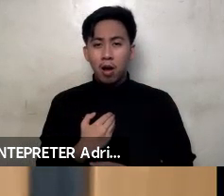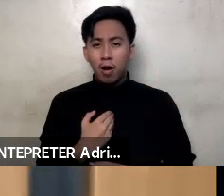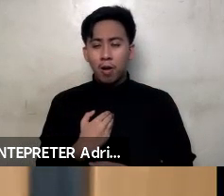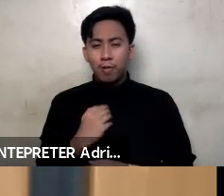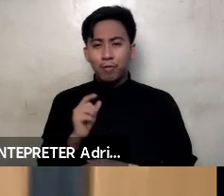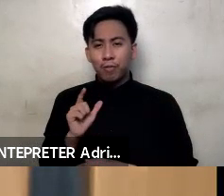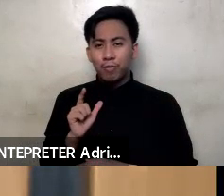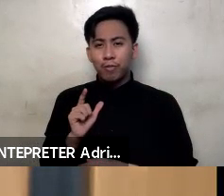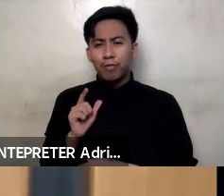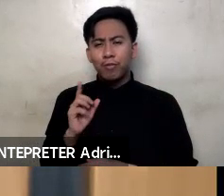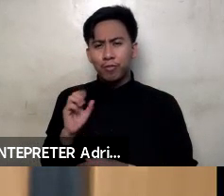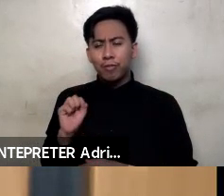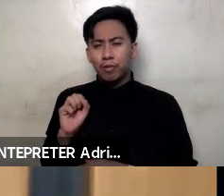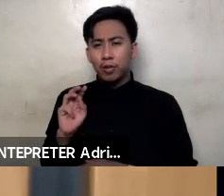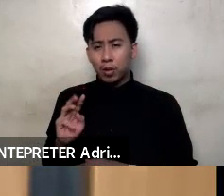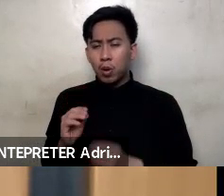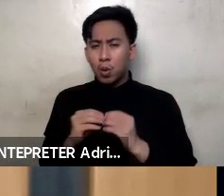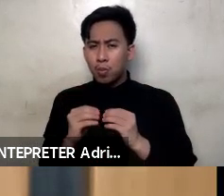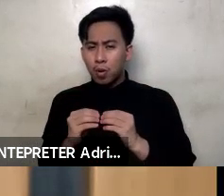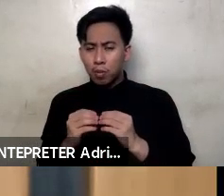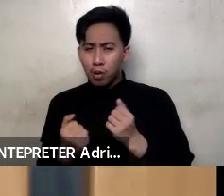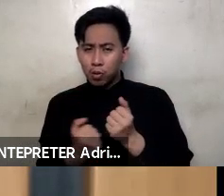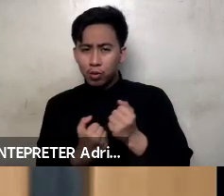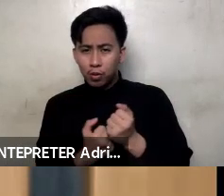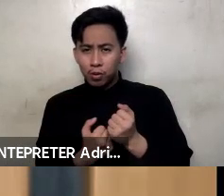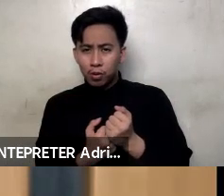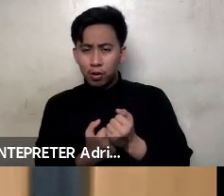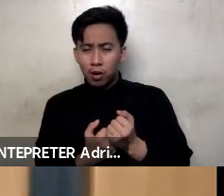more BHWs and BNS